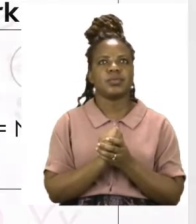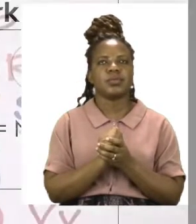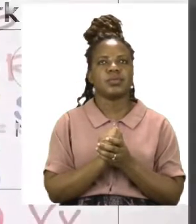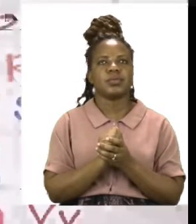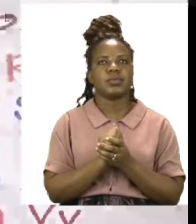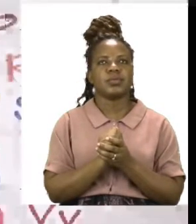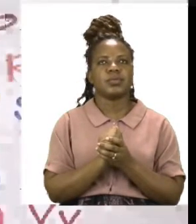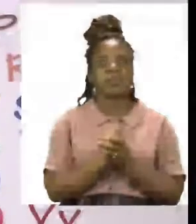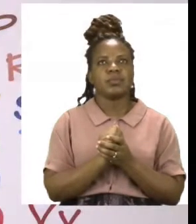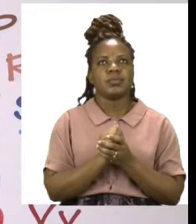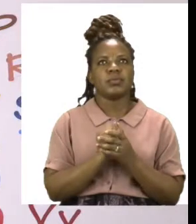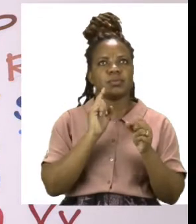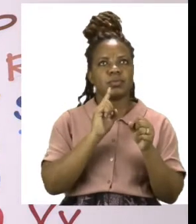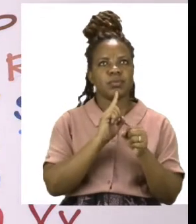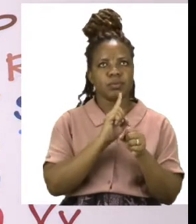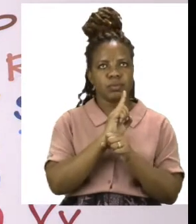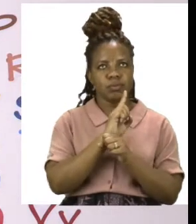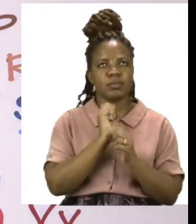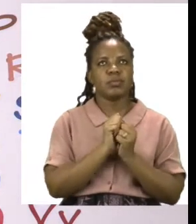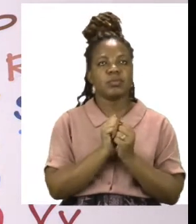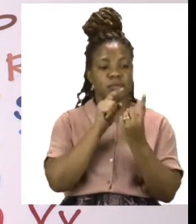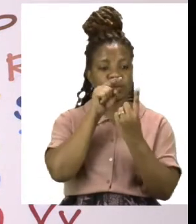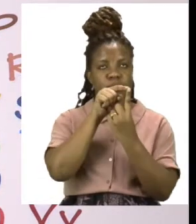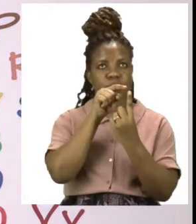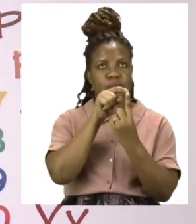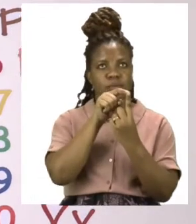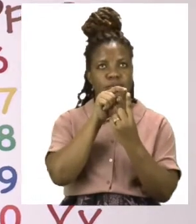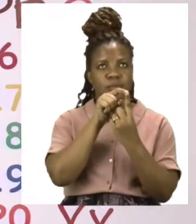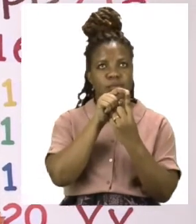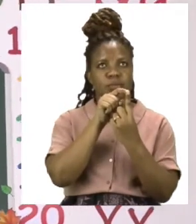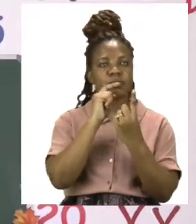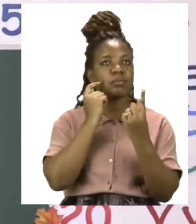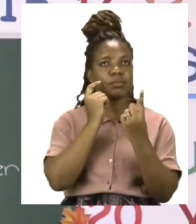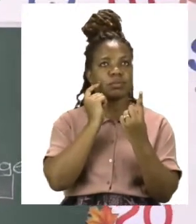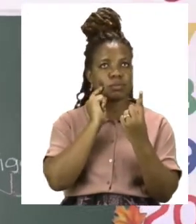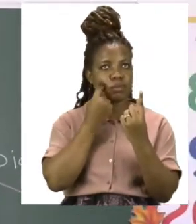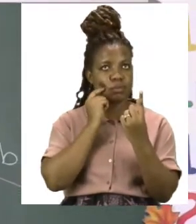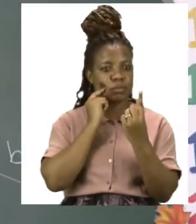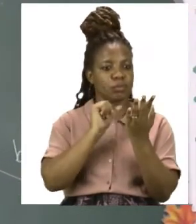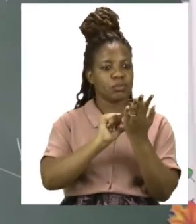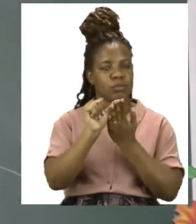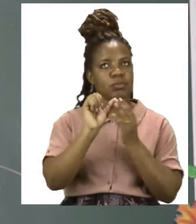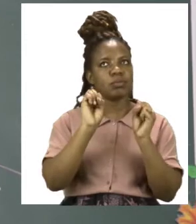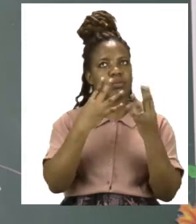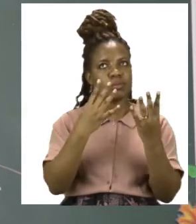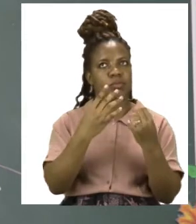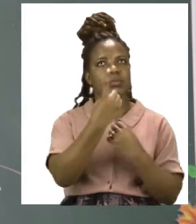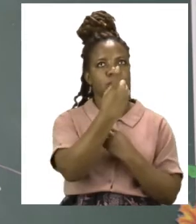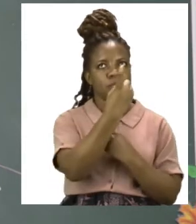So let us first show our working. We know that the first sweet cost 10